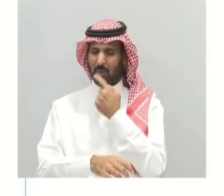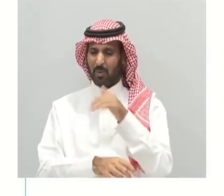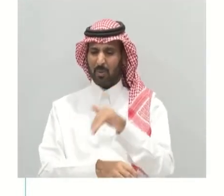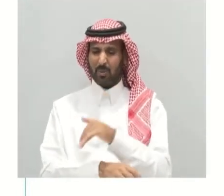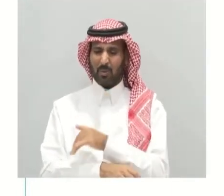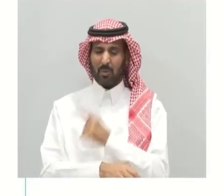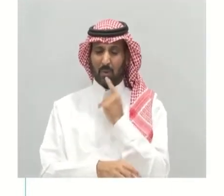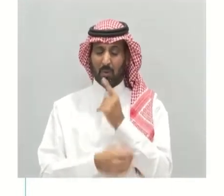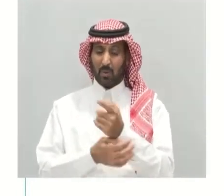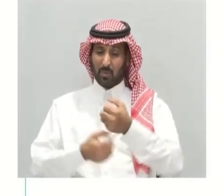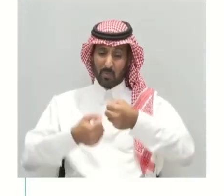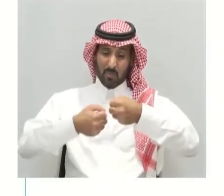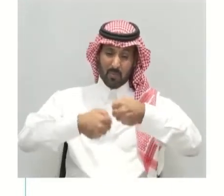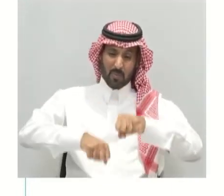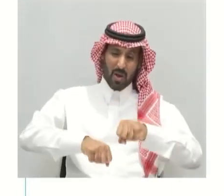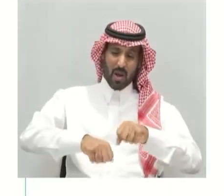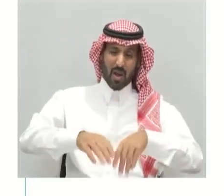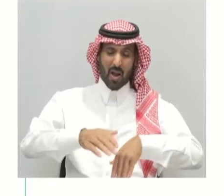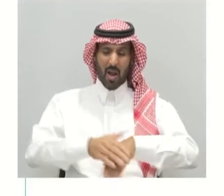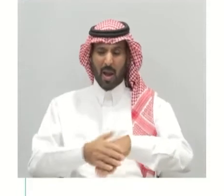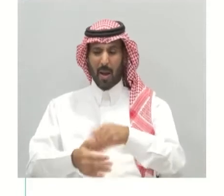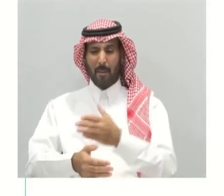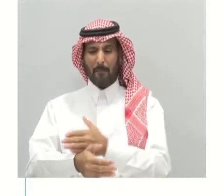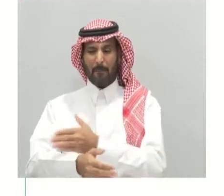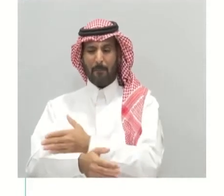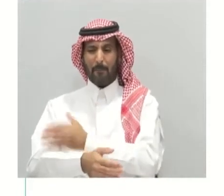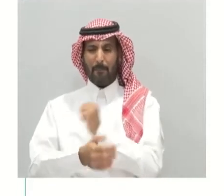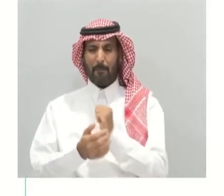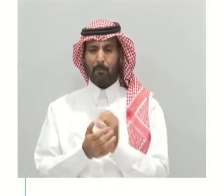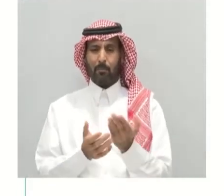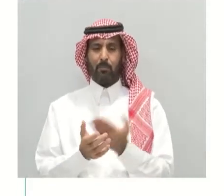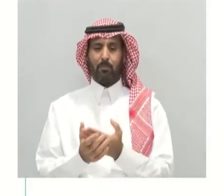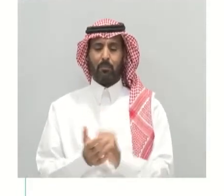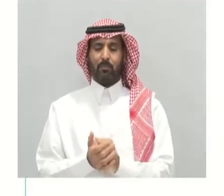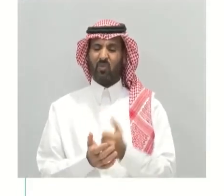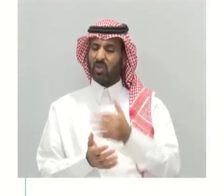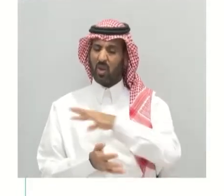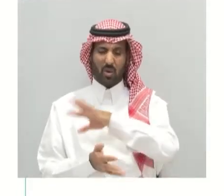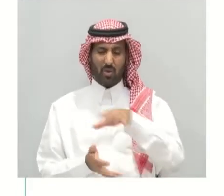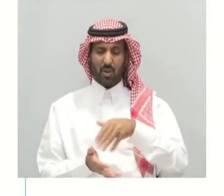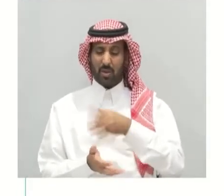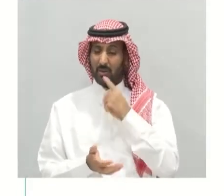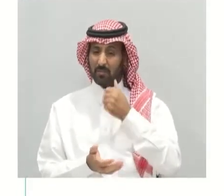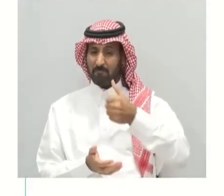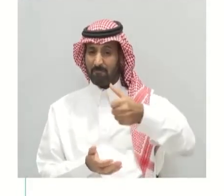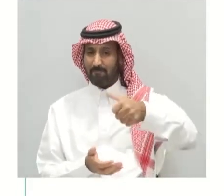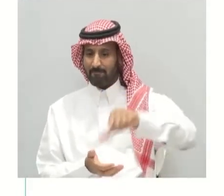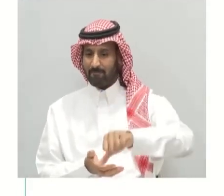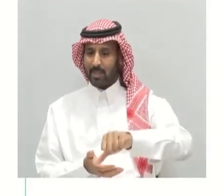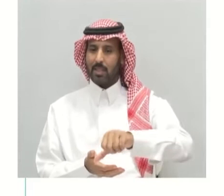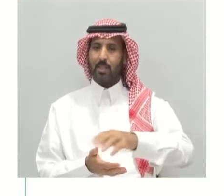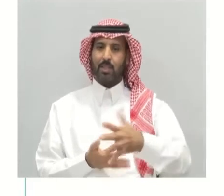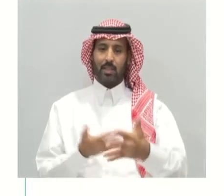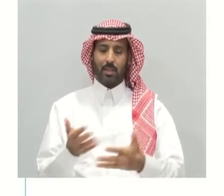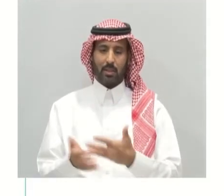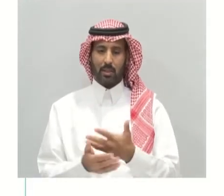well, or we broke, or we injured, or we got hurt in one of our body parts, and